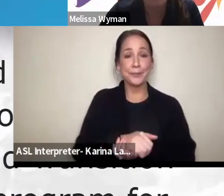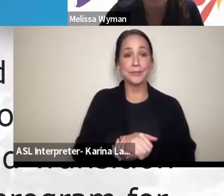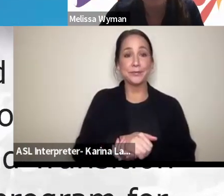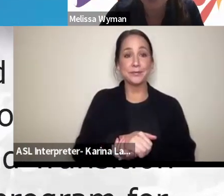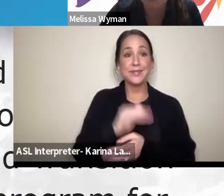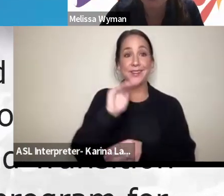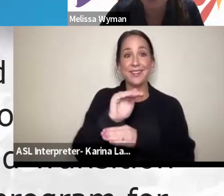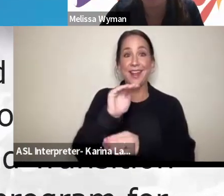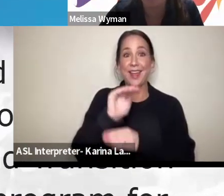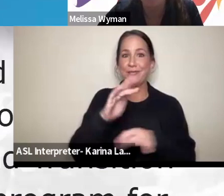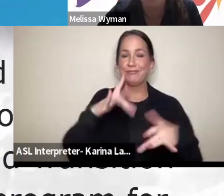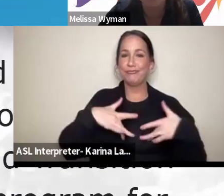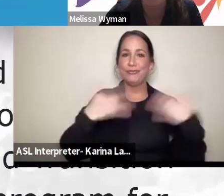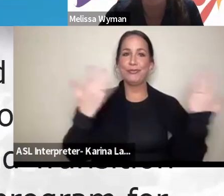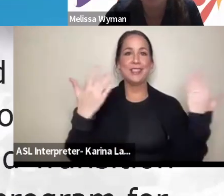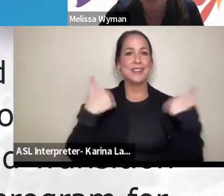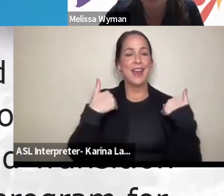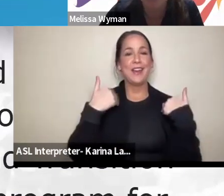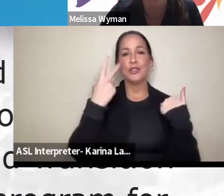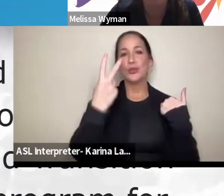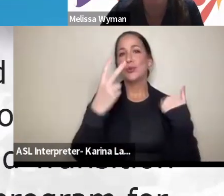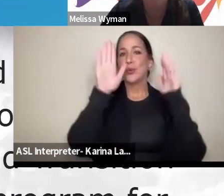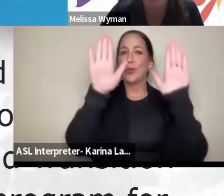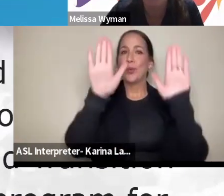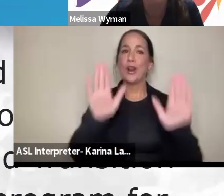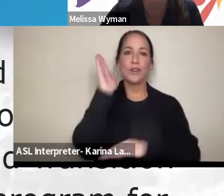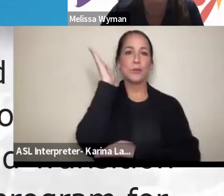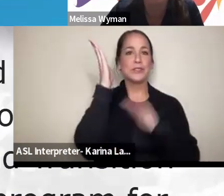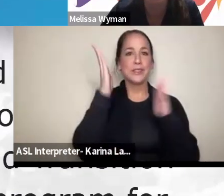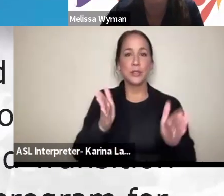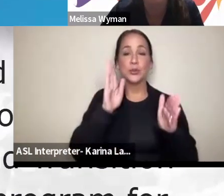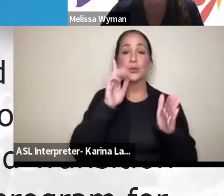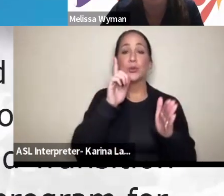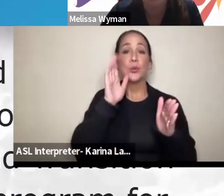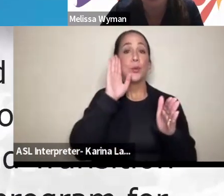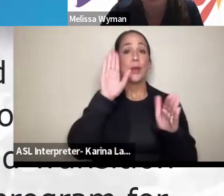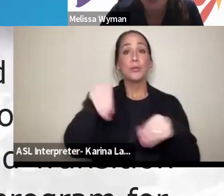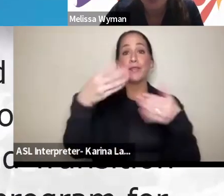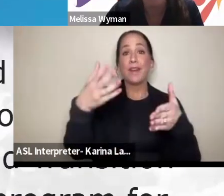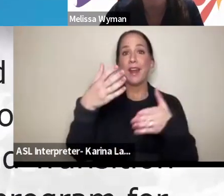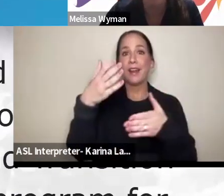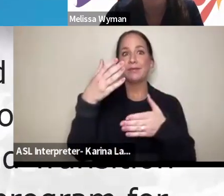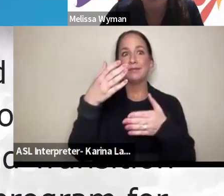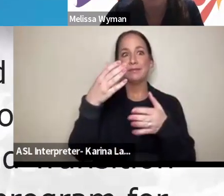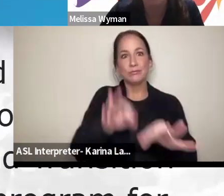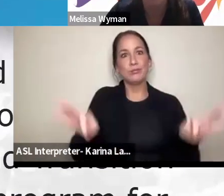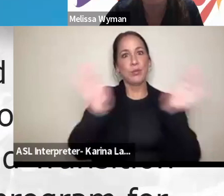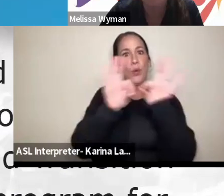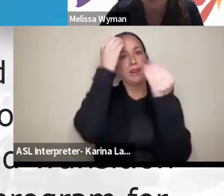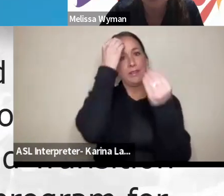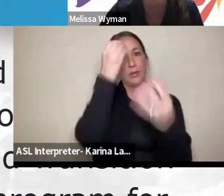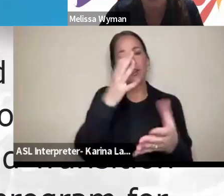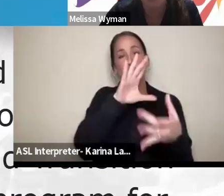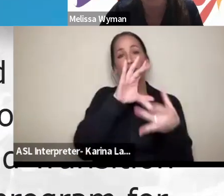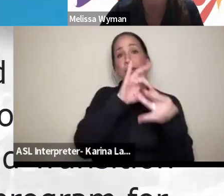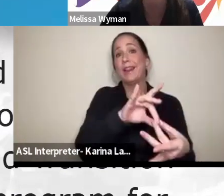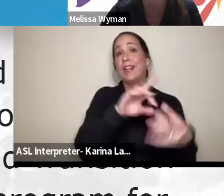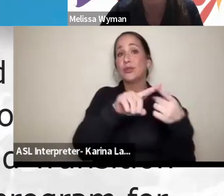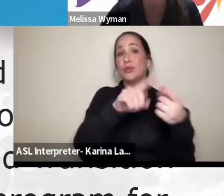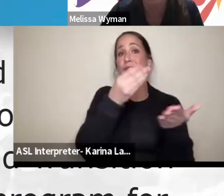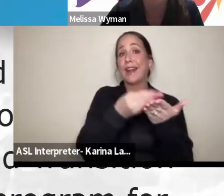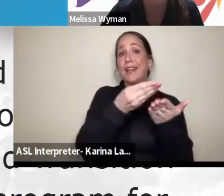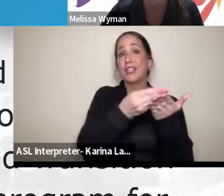Tonight, we are so excited to have two wonderful presenters that will provide informative information about financial